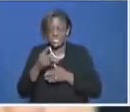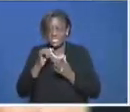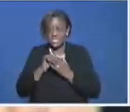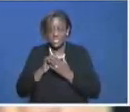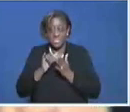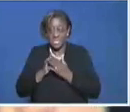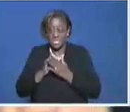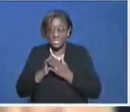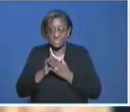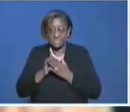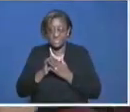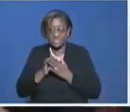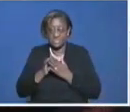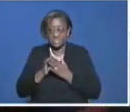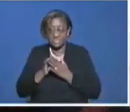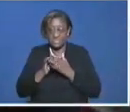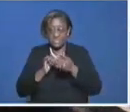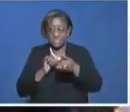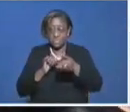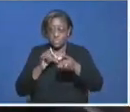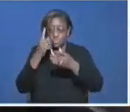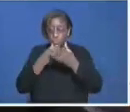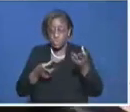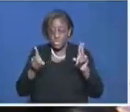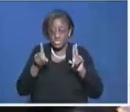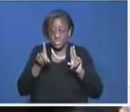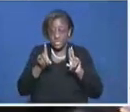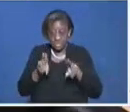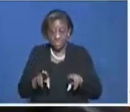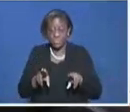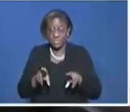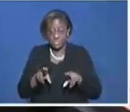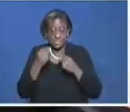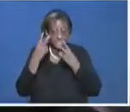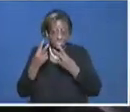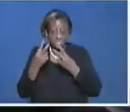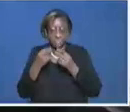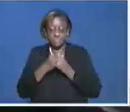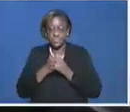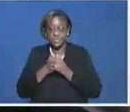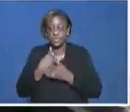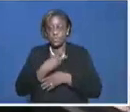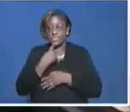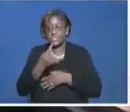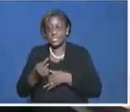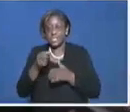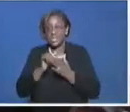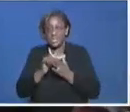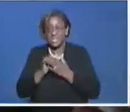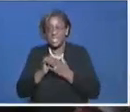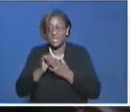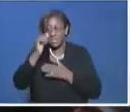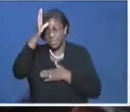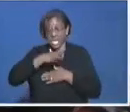a very telling one. From what the injuries that we observe, we can say that there was a